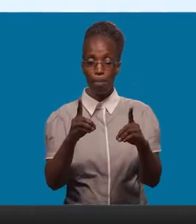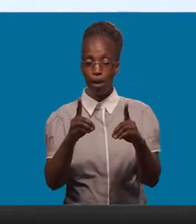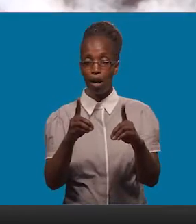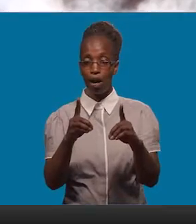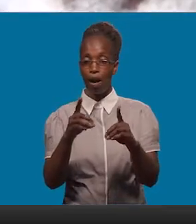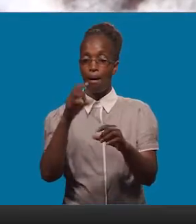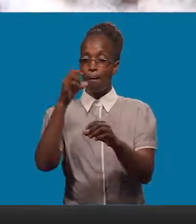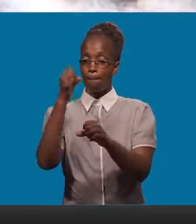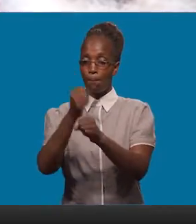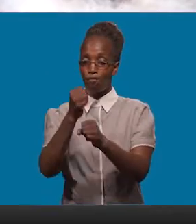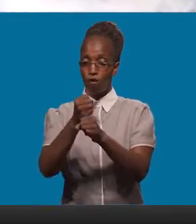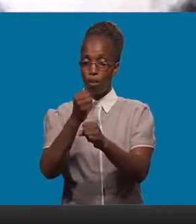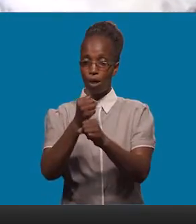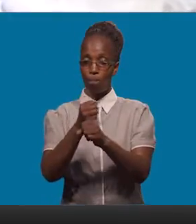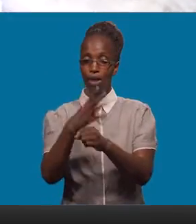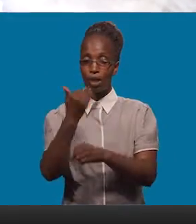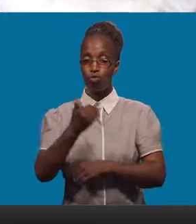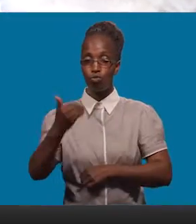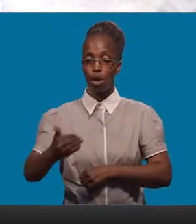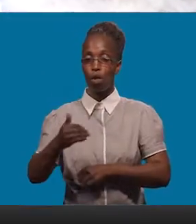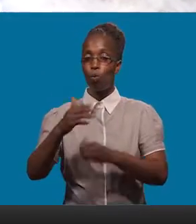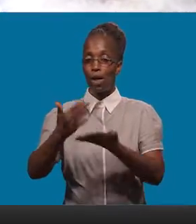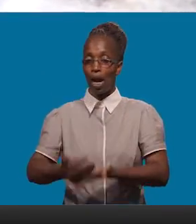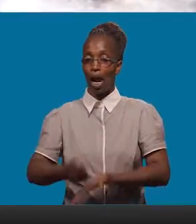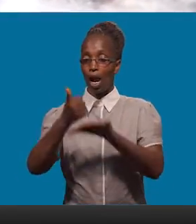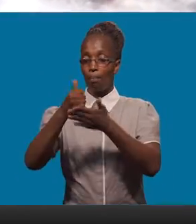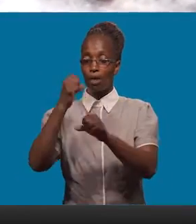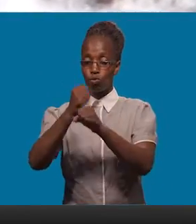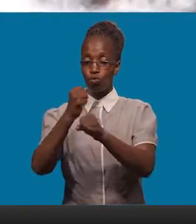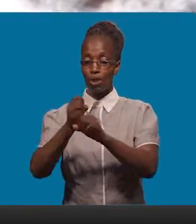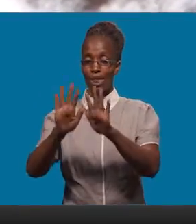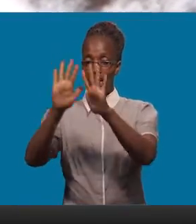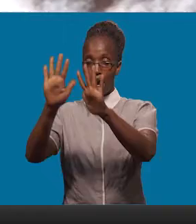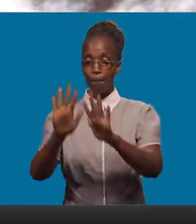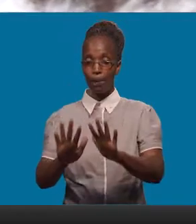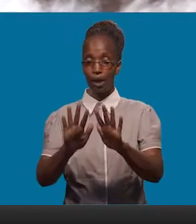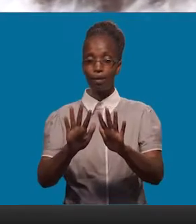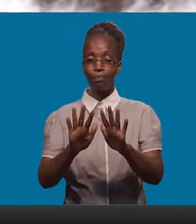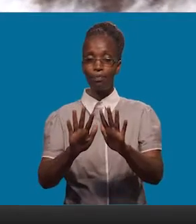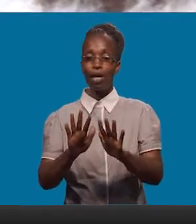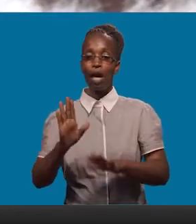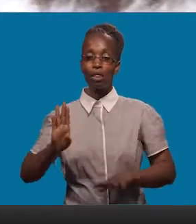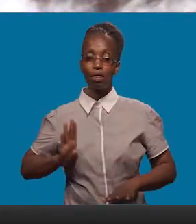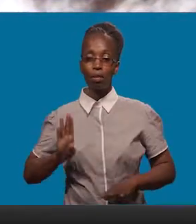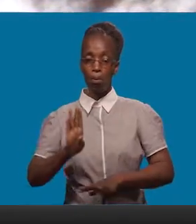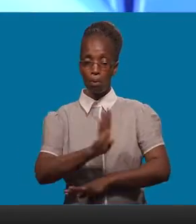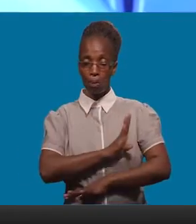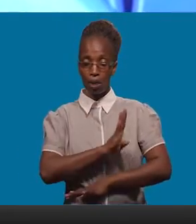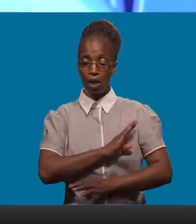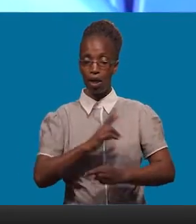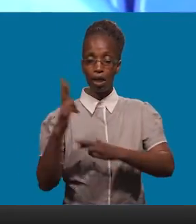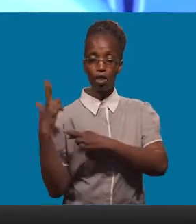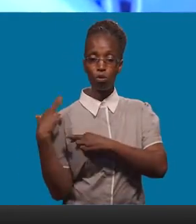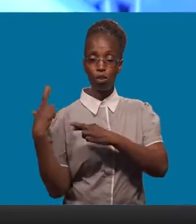wa kampeni kudumu kwa muda mrefu. Naye meneja wa bodi ya kupambana ukeketaji Nyerere Kutwa aliipongeza